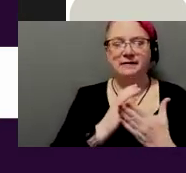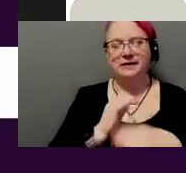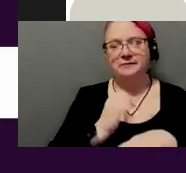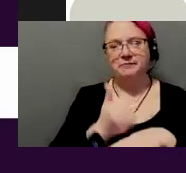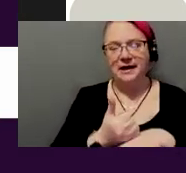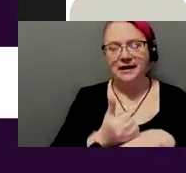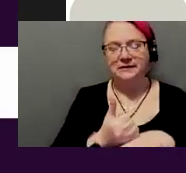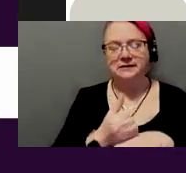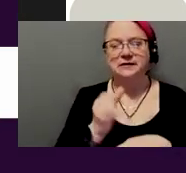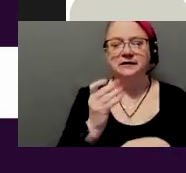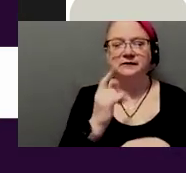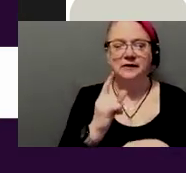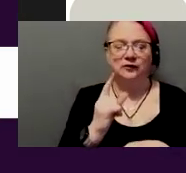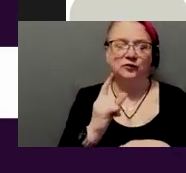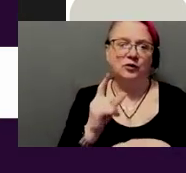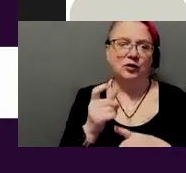sextortion.